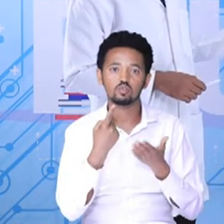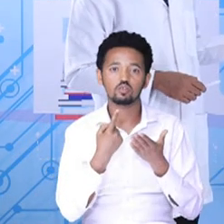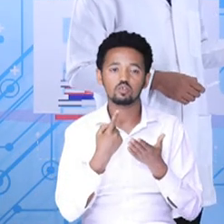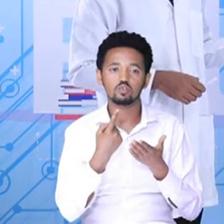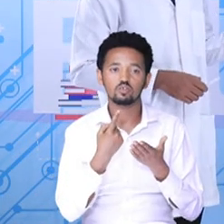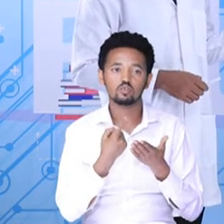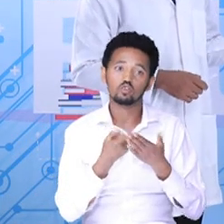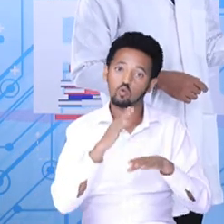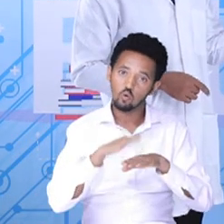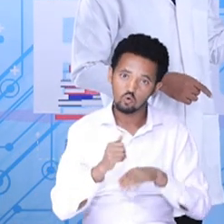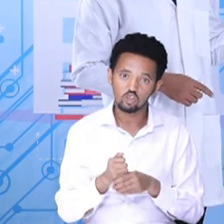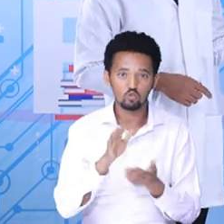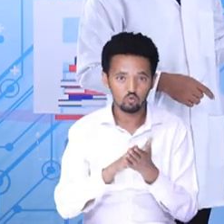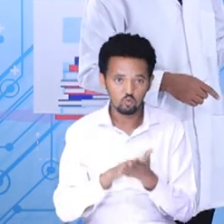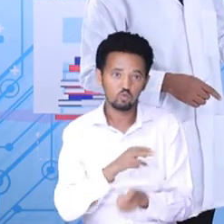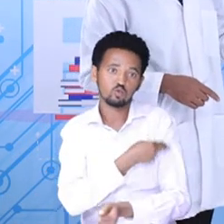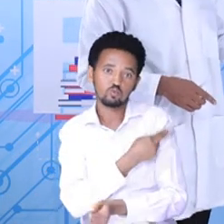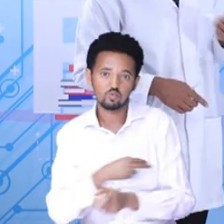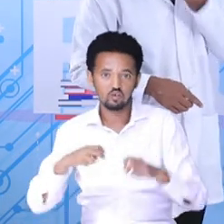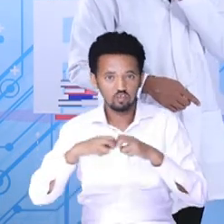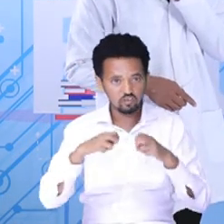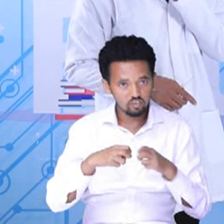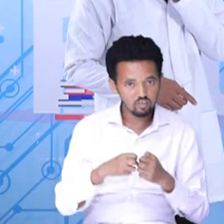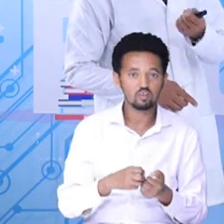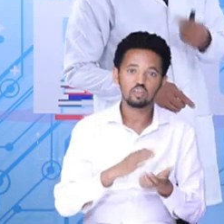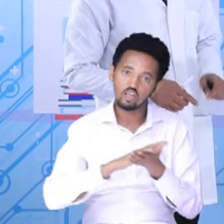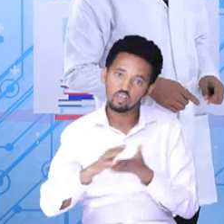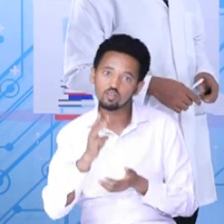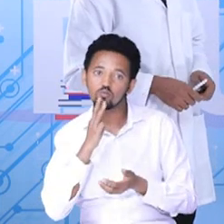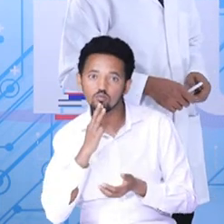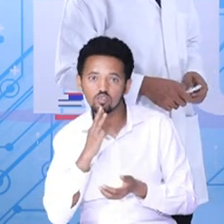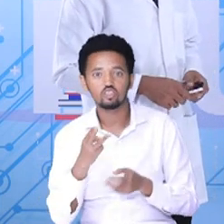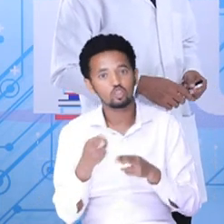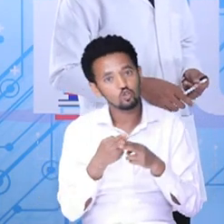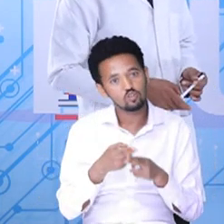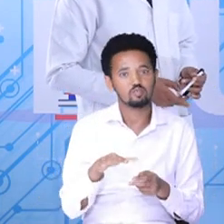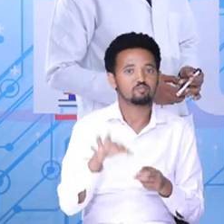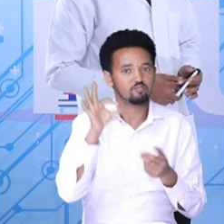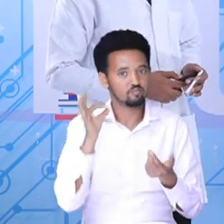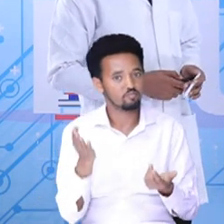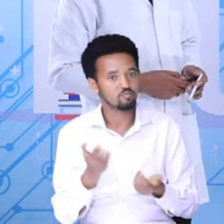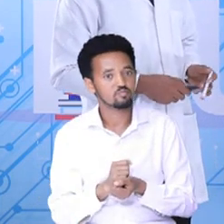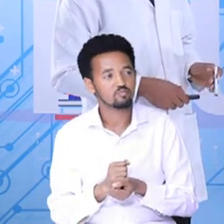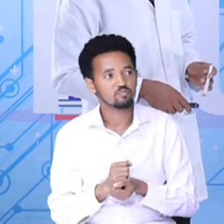we call it school, hospital, electricity, and clean water shortage.